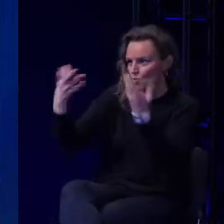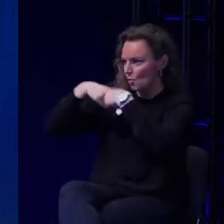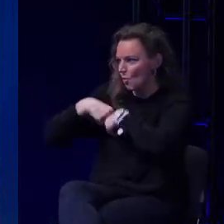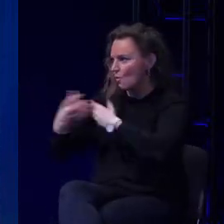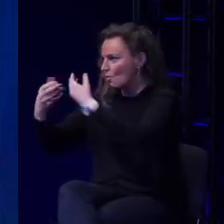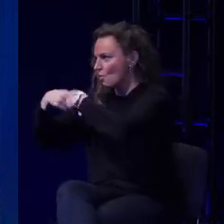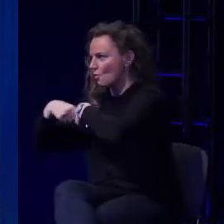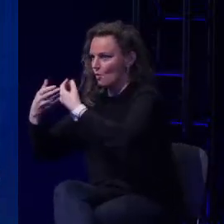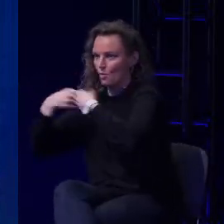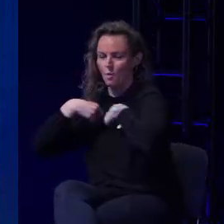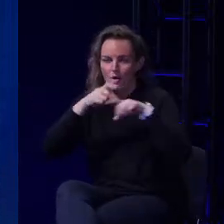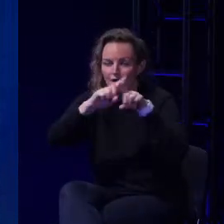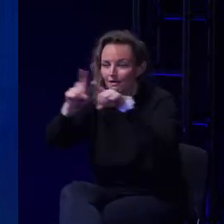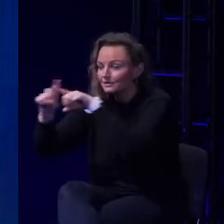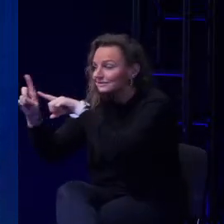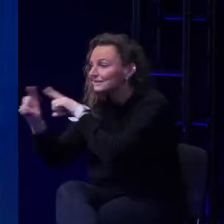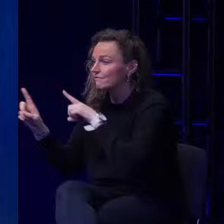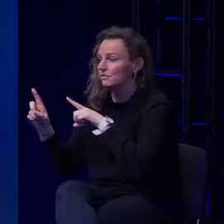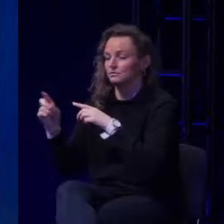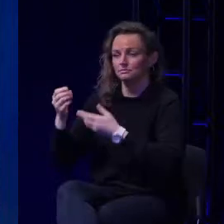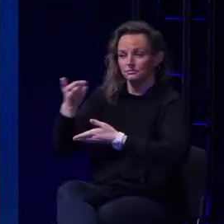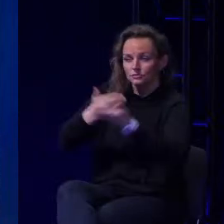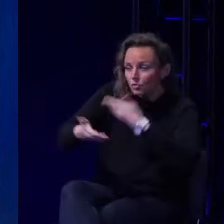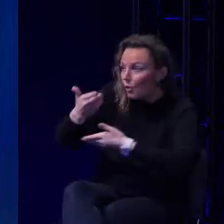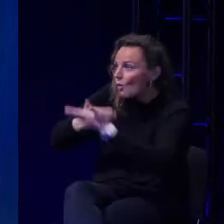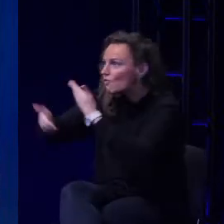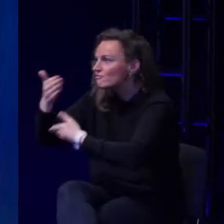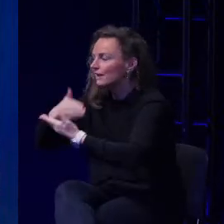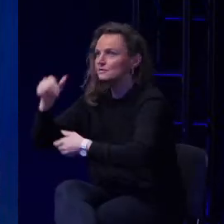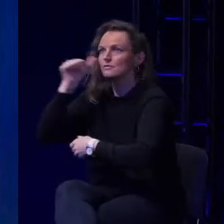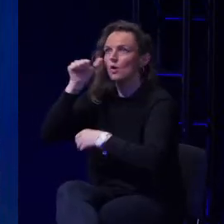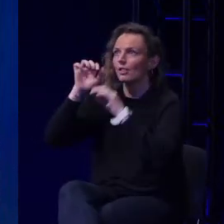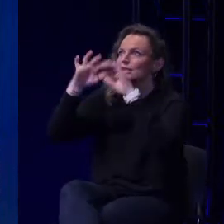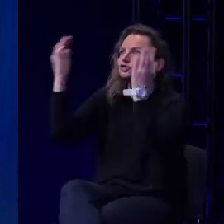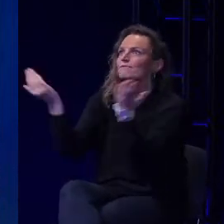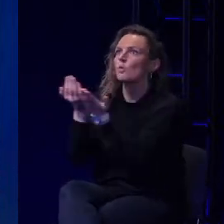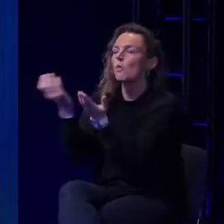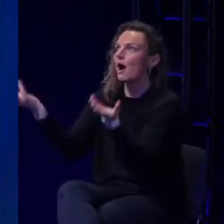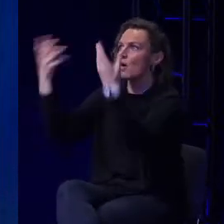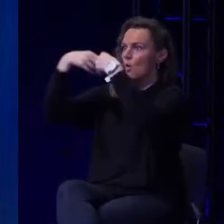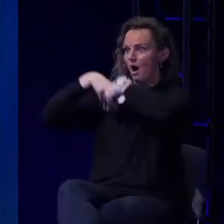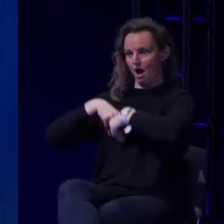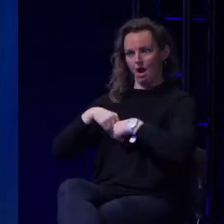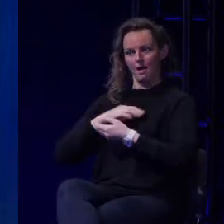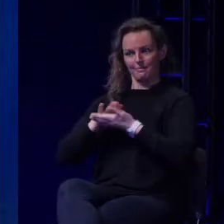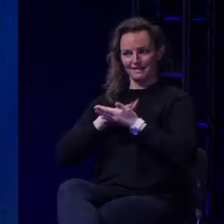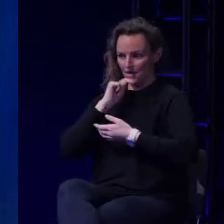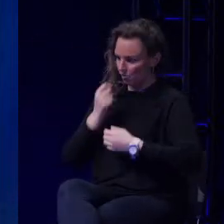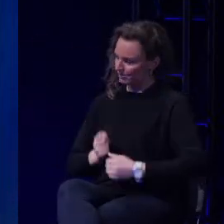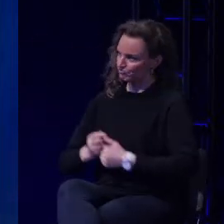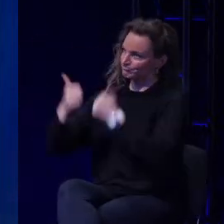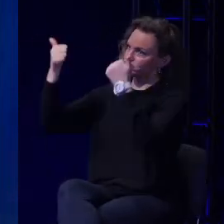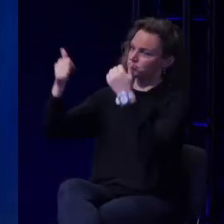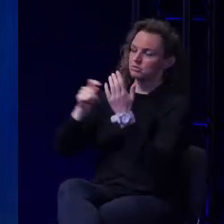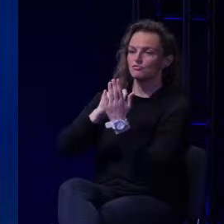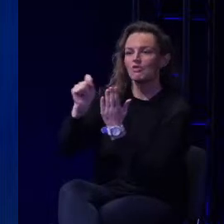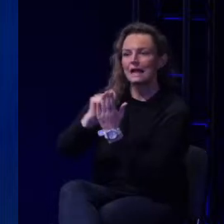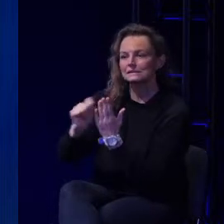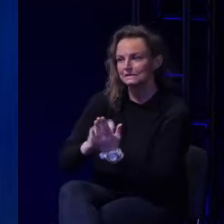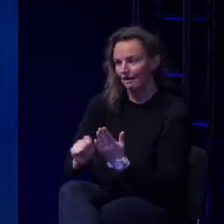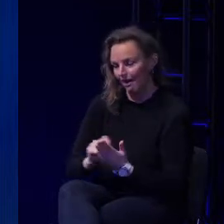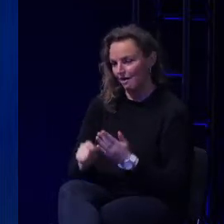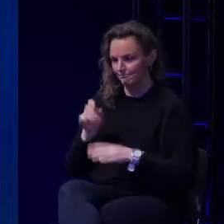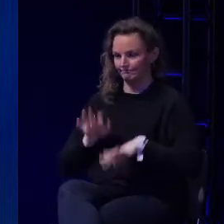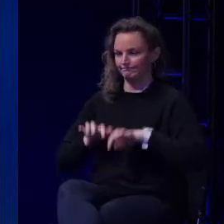gathering knowledge of the world, that all of this was going to make me a great writer.